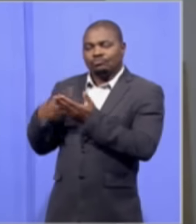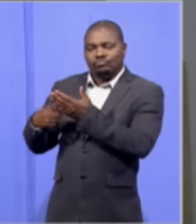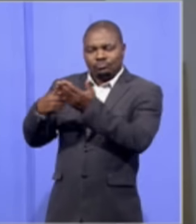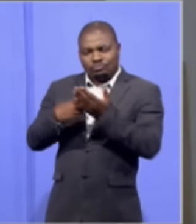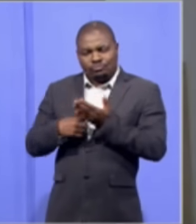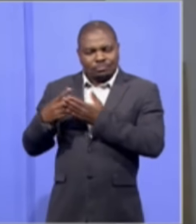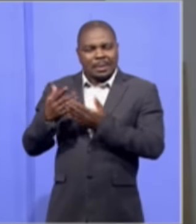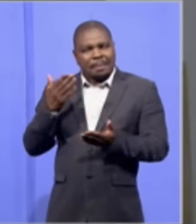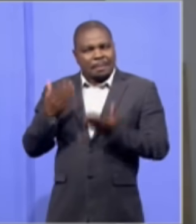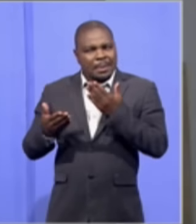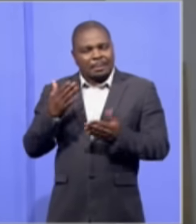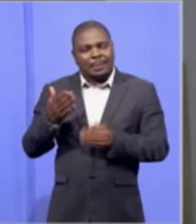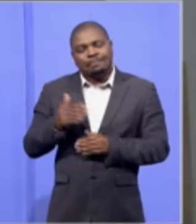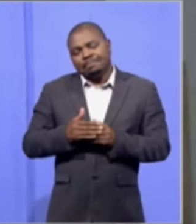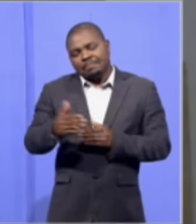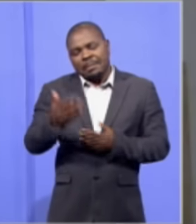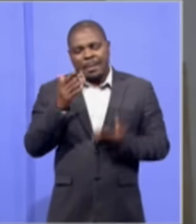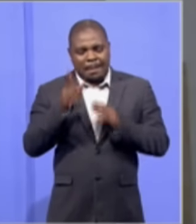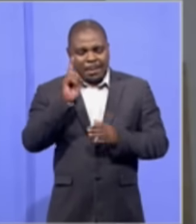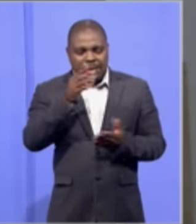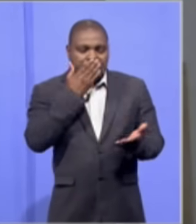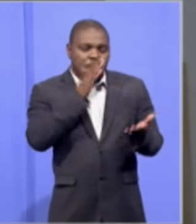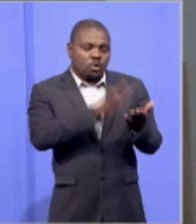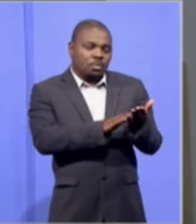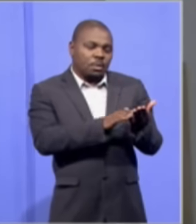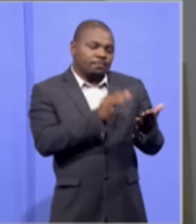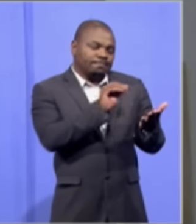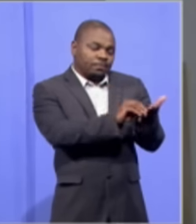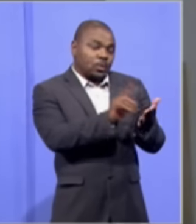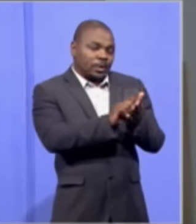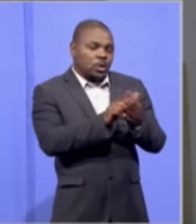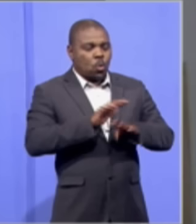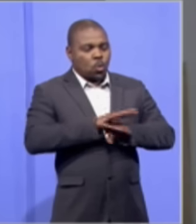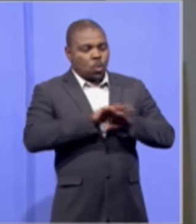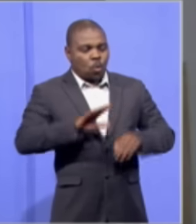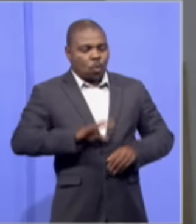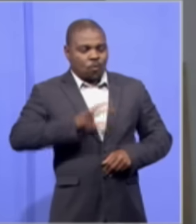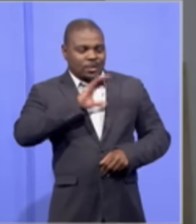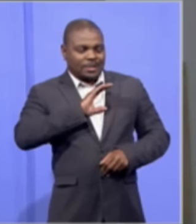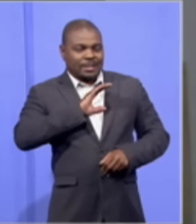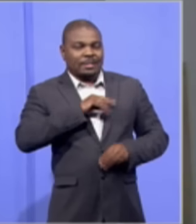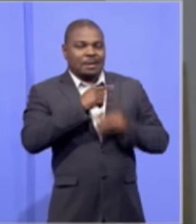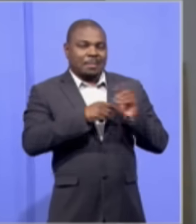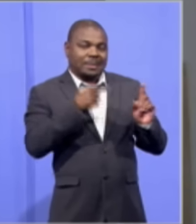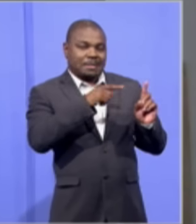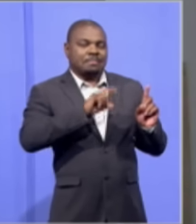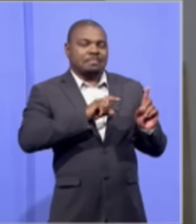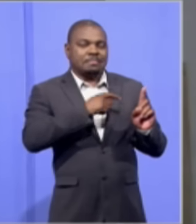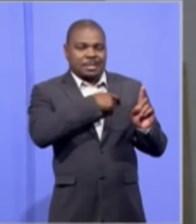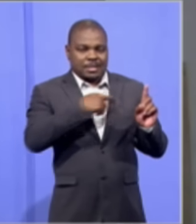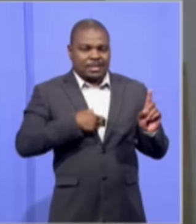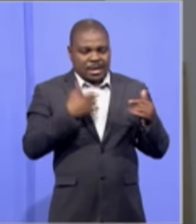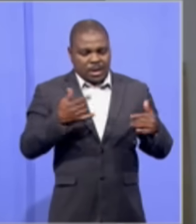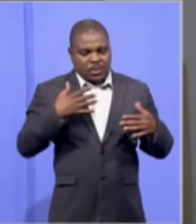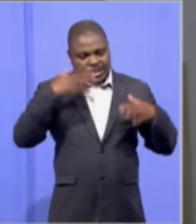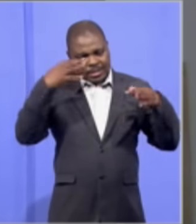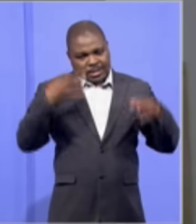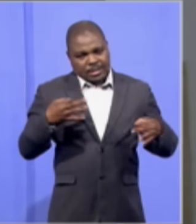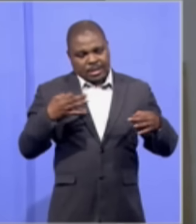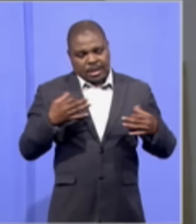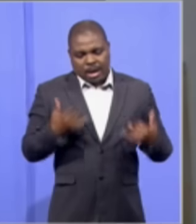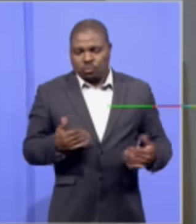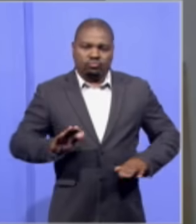the possibility of instituting a motion of no confidence against the president. We have decided at this stage that we will not